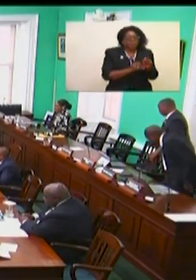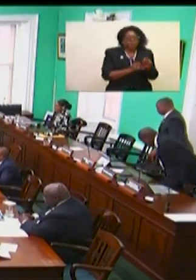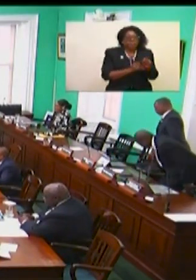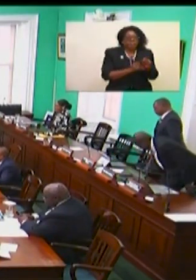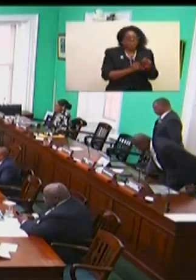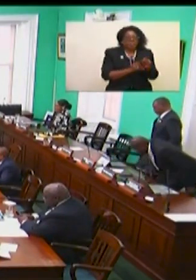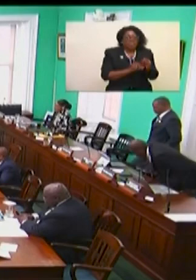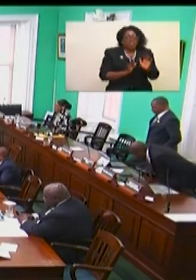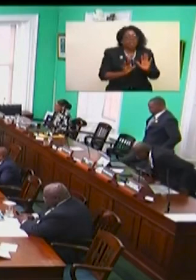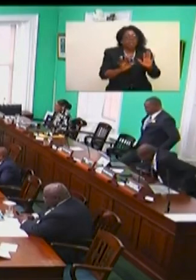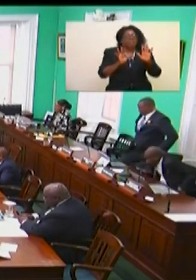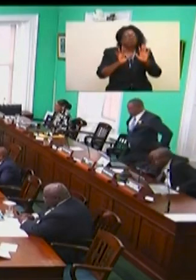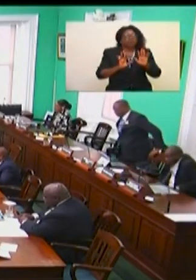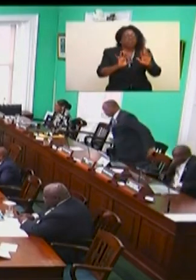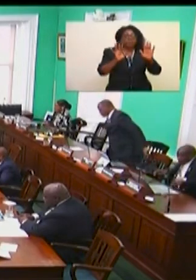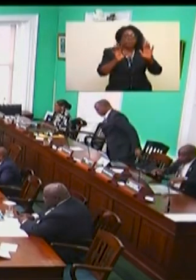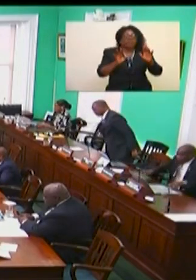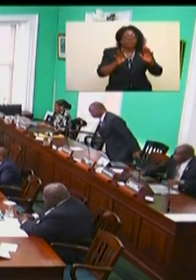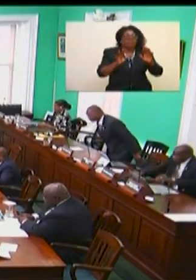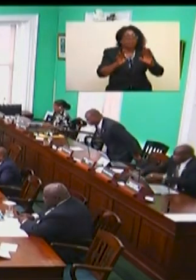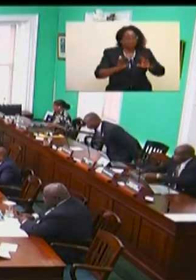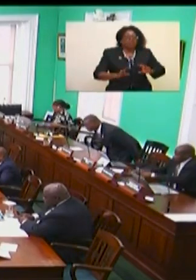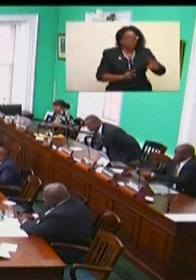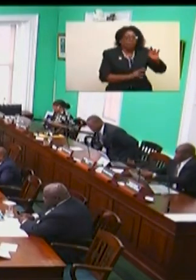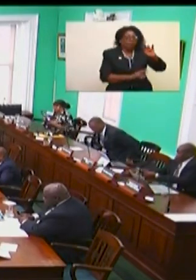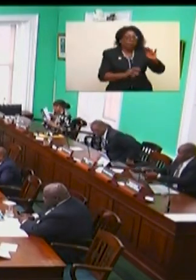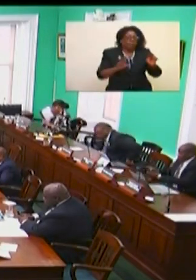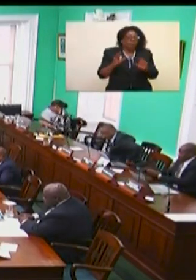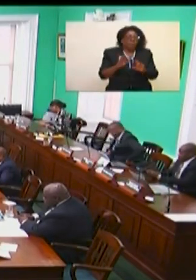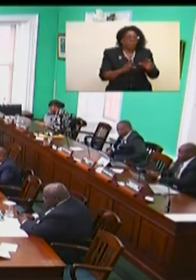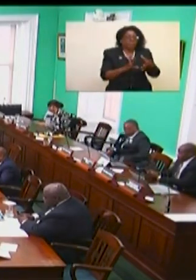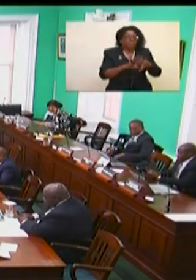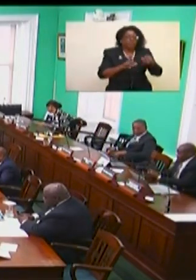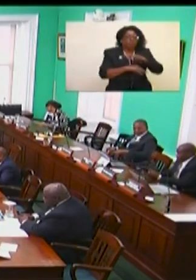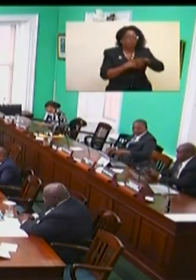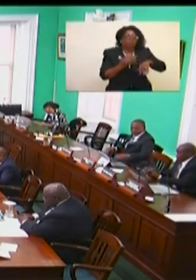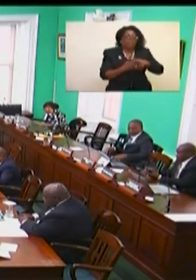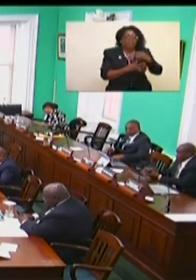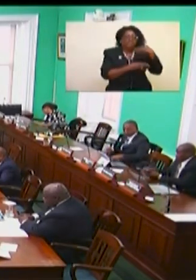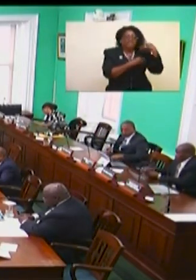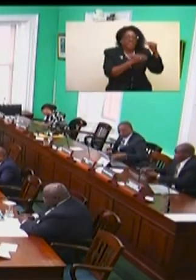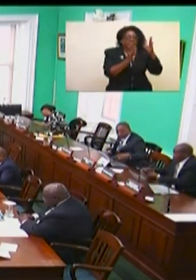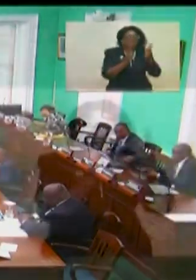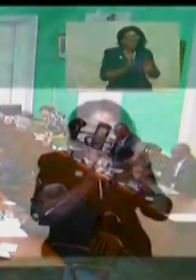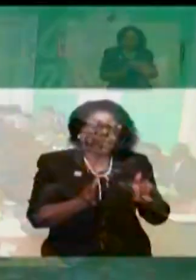the incredible performance of all ministers,